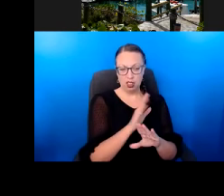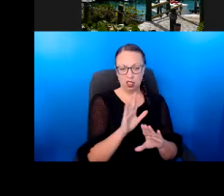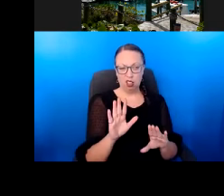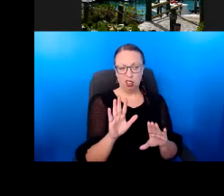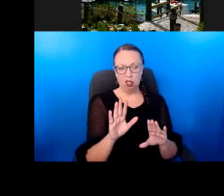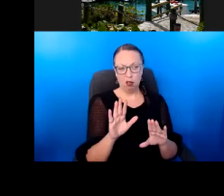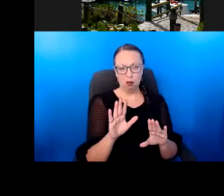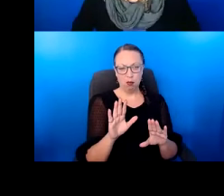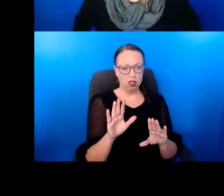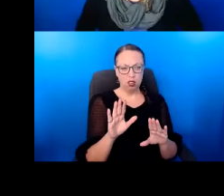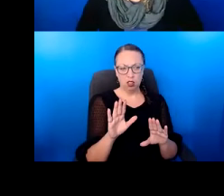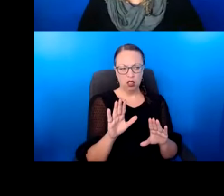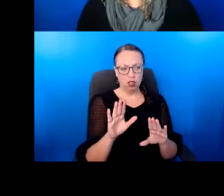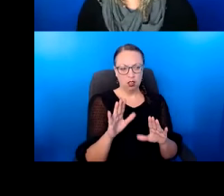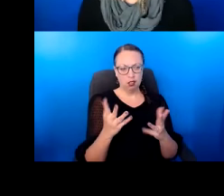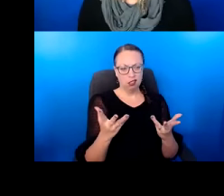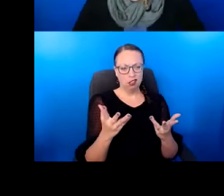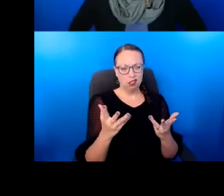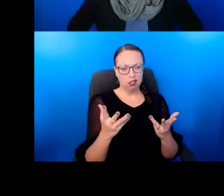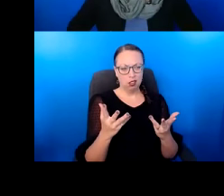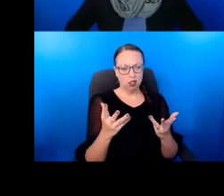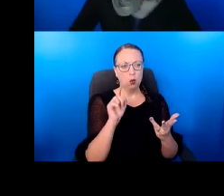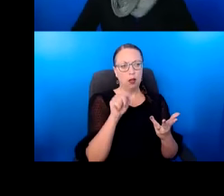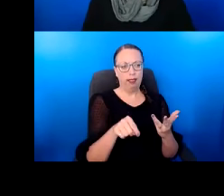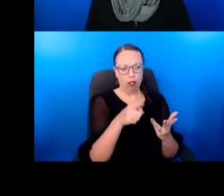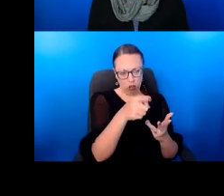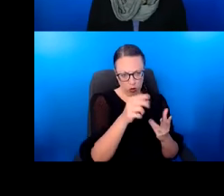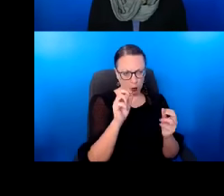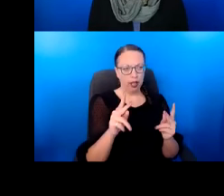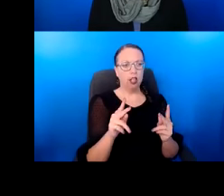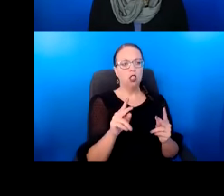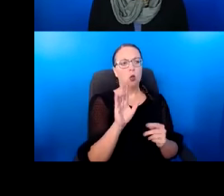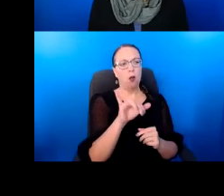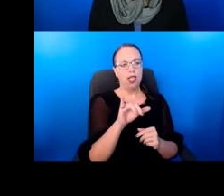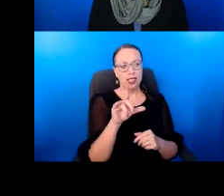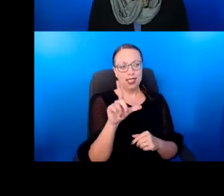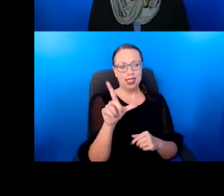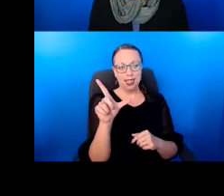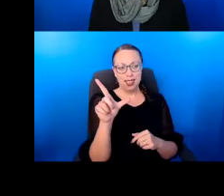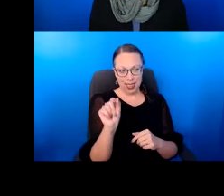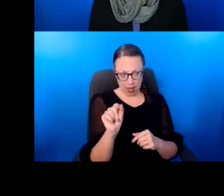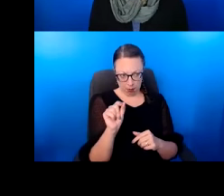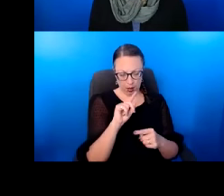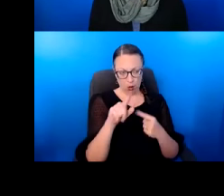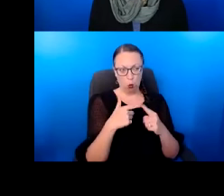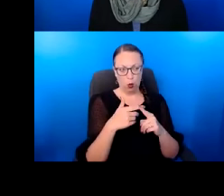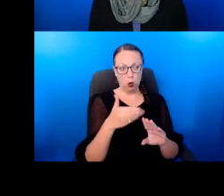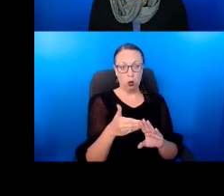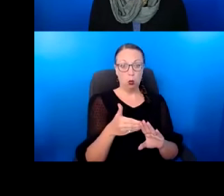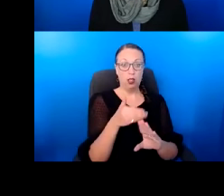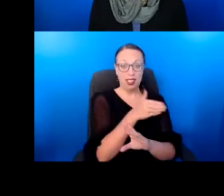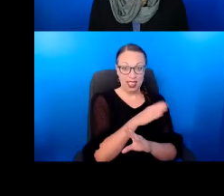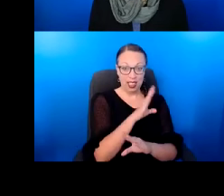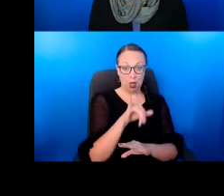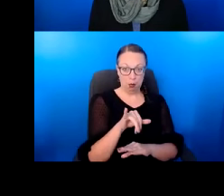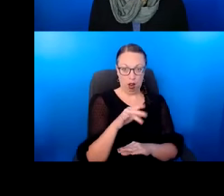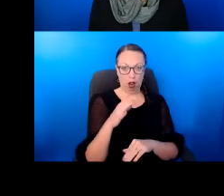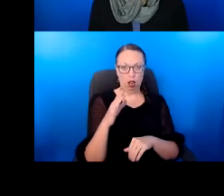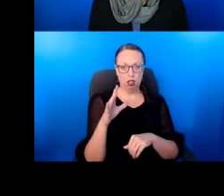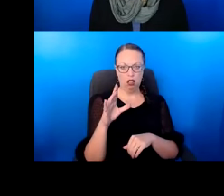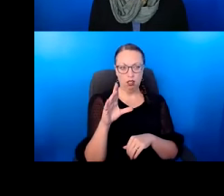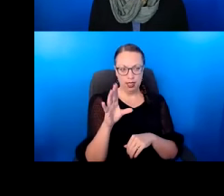You get to the punchline. There. This is tapping when it was preceded by tapping. In